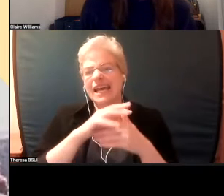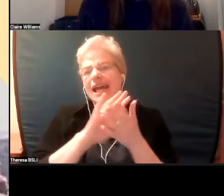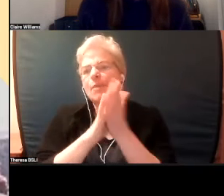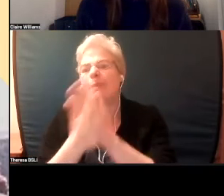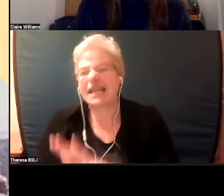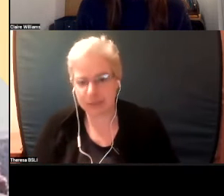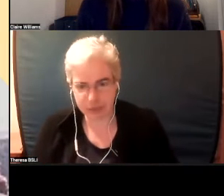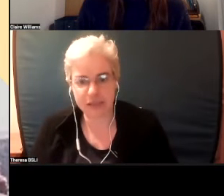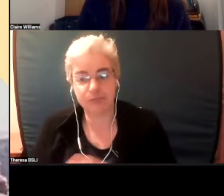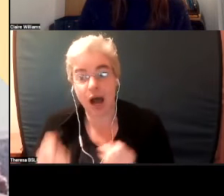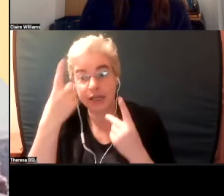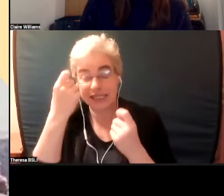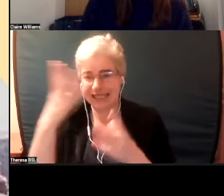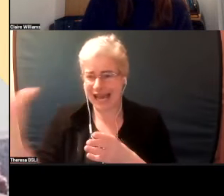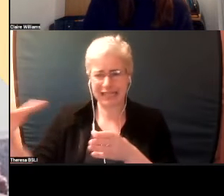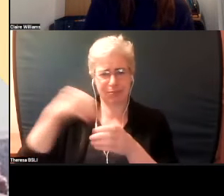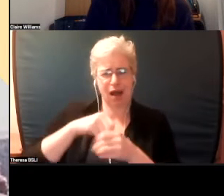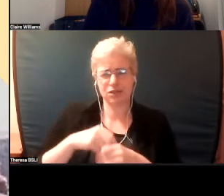of glorious creation.